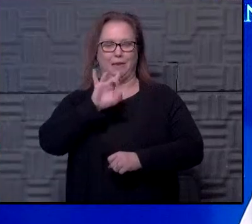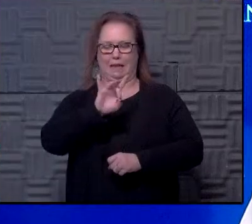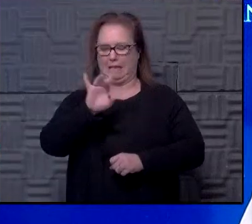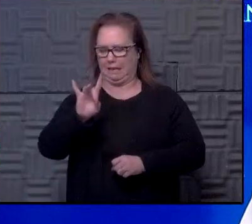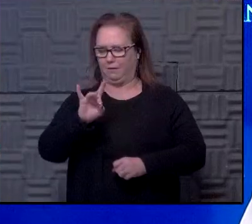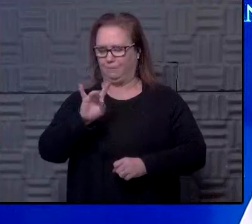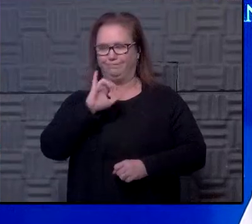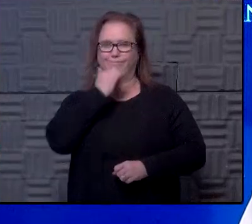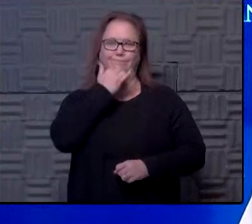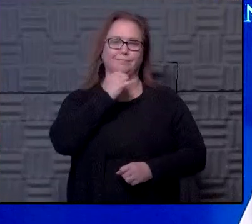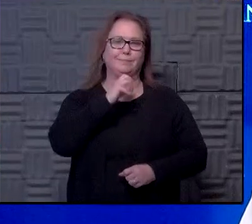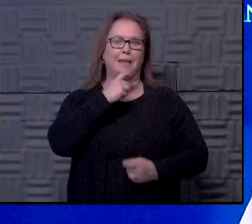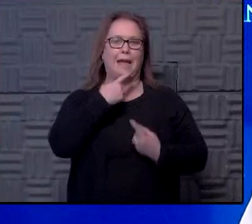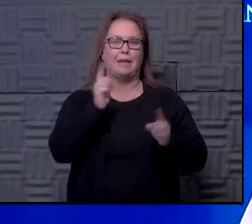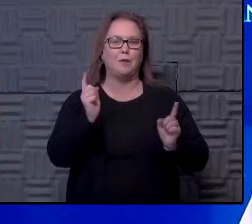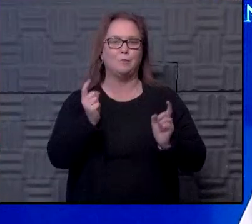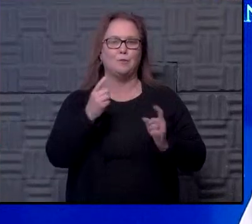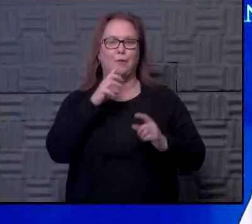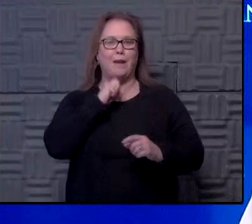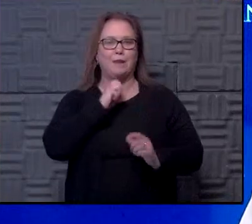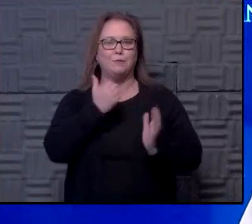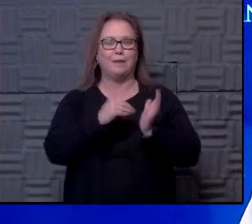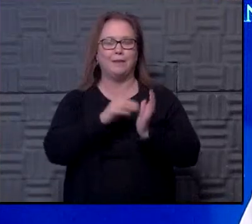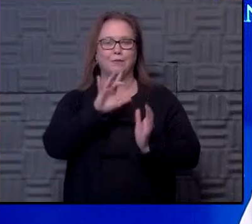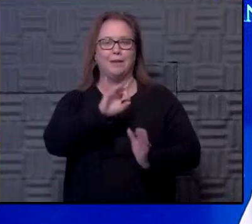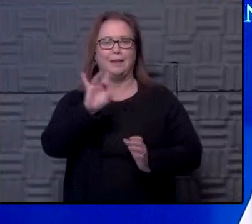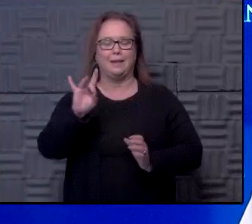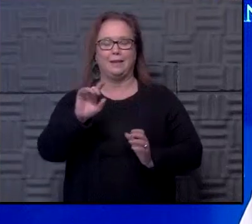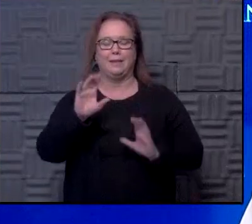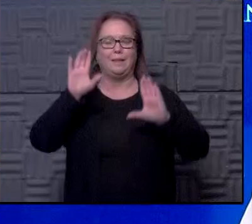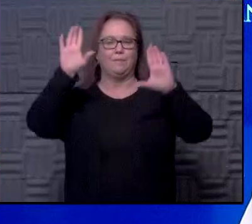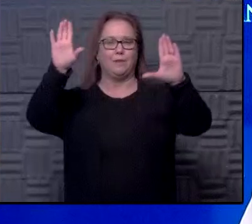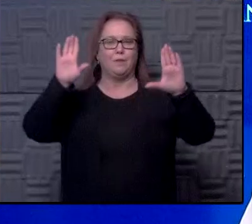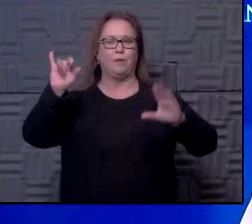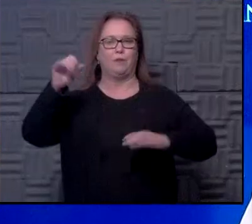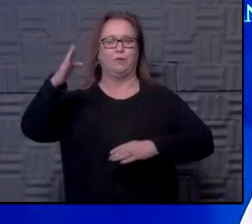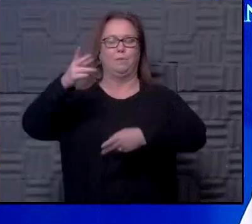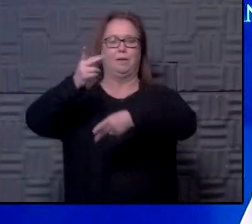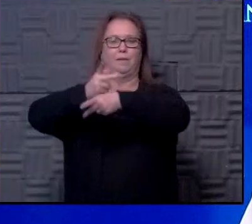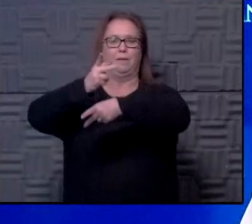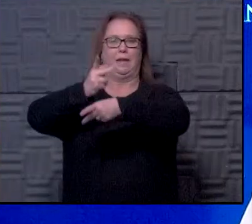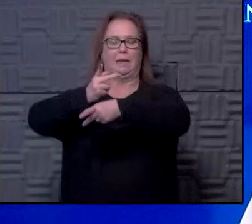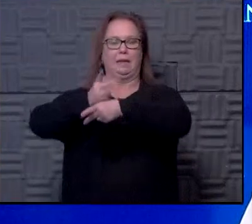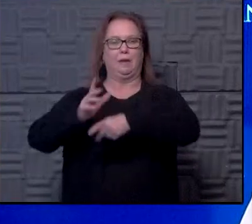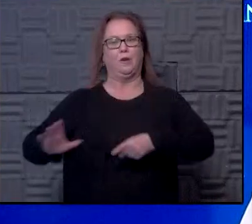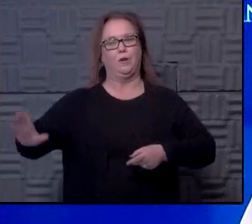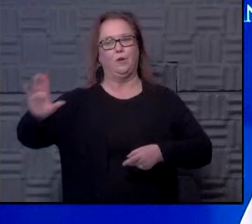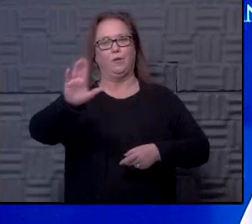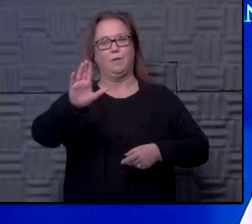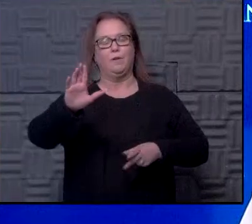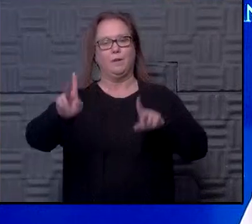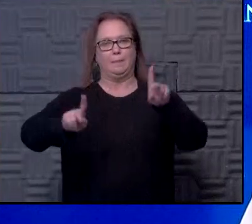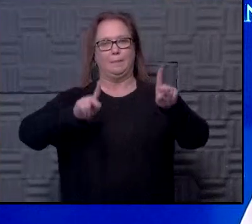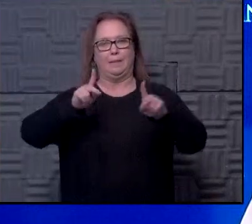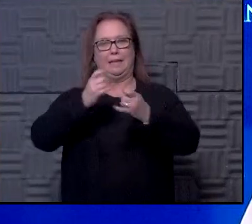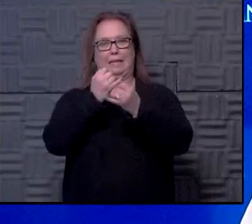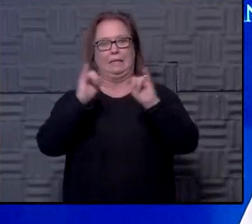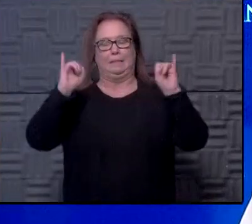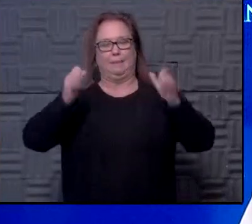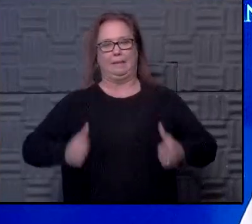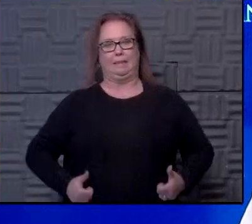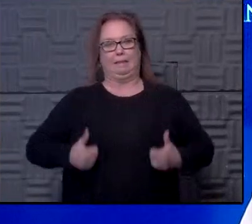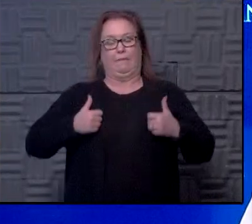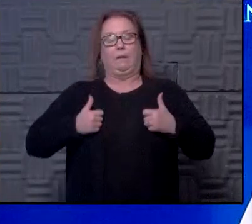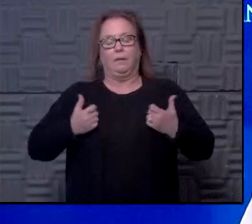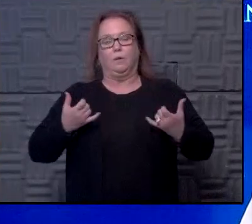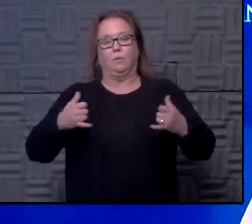wait a minute, Right. is at Bishop Spencer Place. Well, they've done a great job of taking care of their folks in independent living.